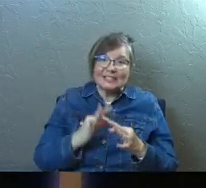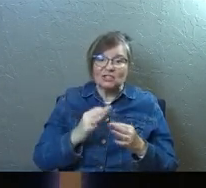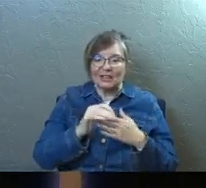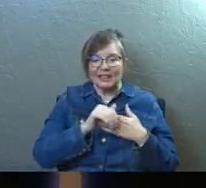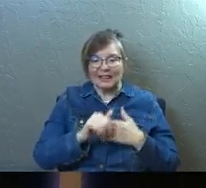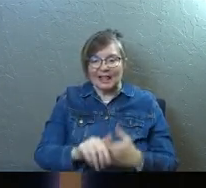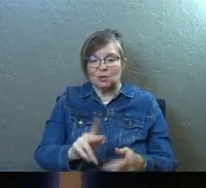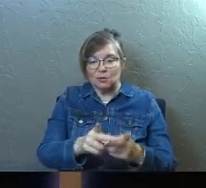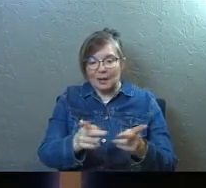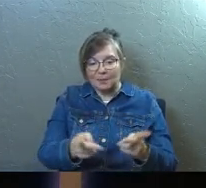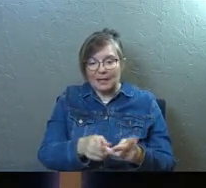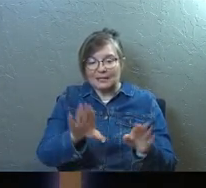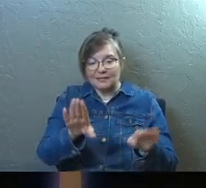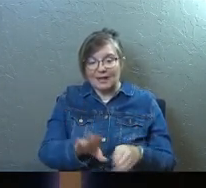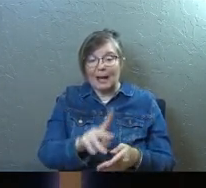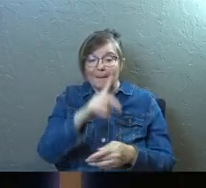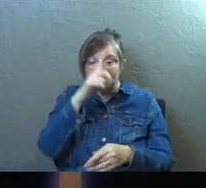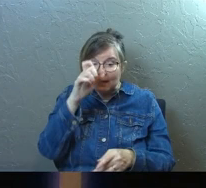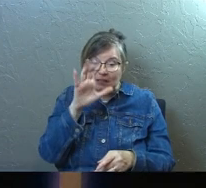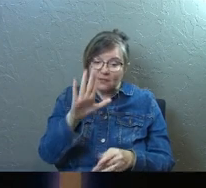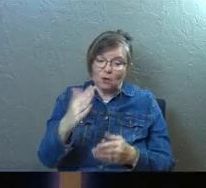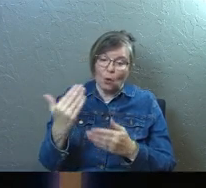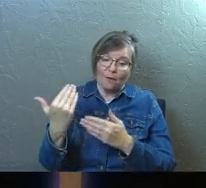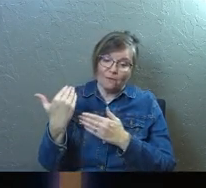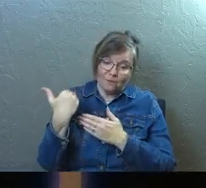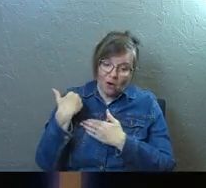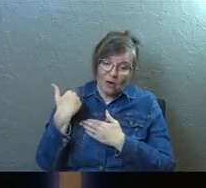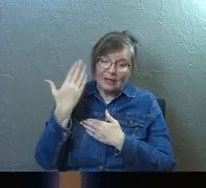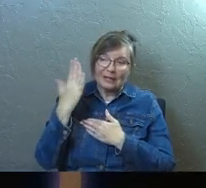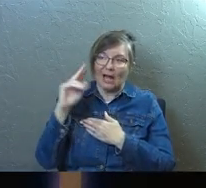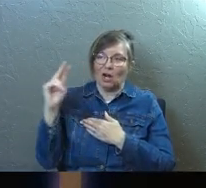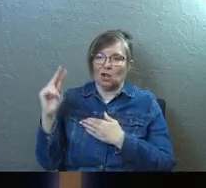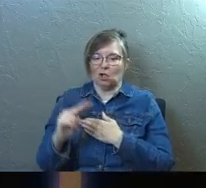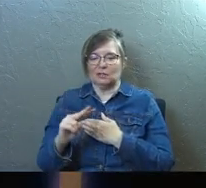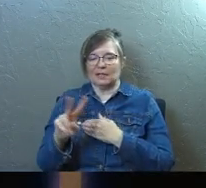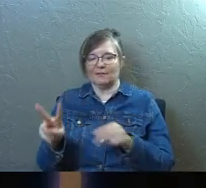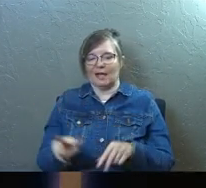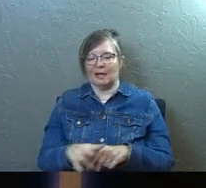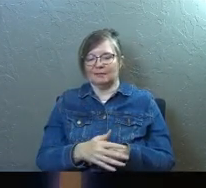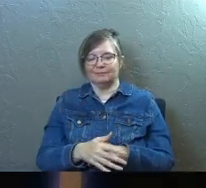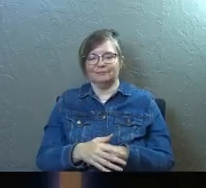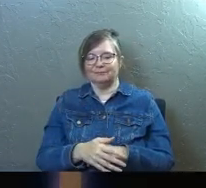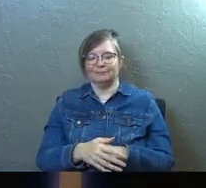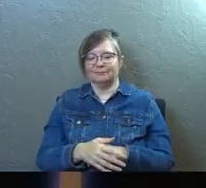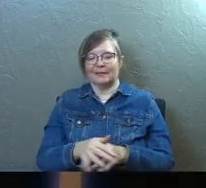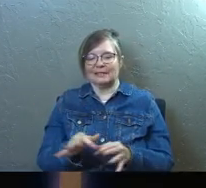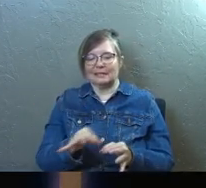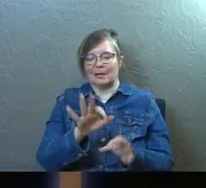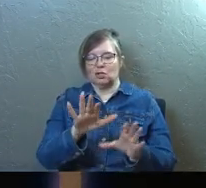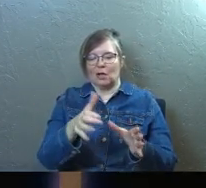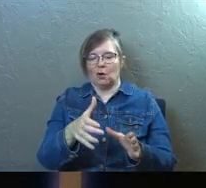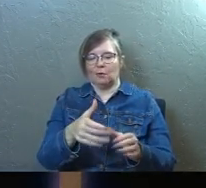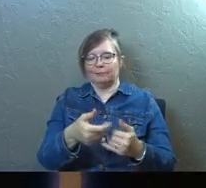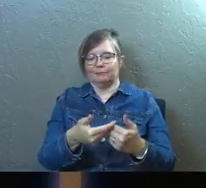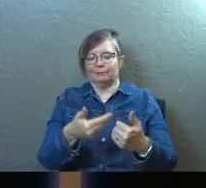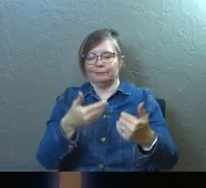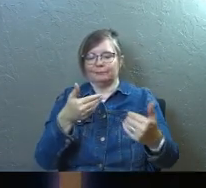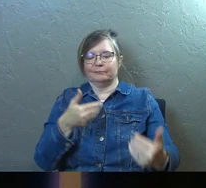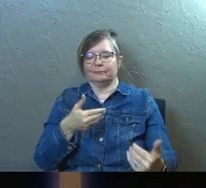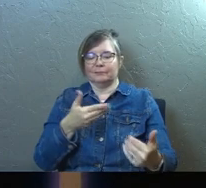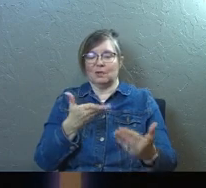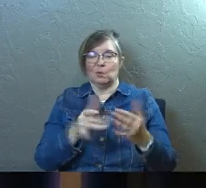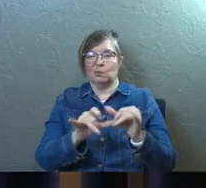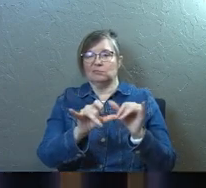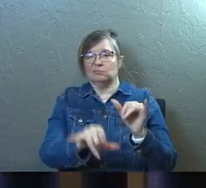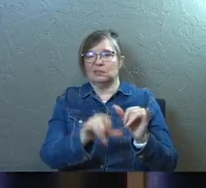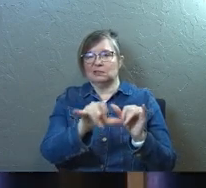that led you to the place of the valley. And because it's your fault, God looks at your valley as a special category where you're probably